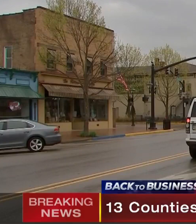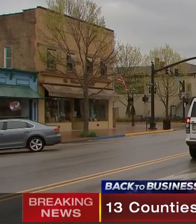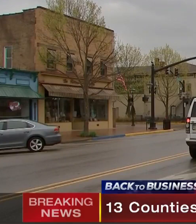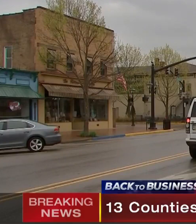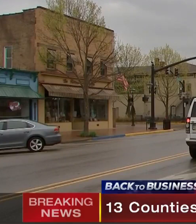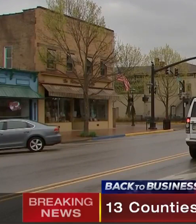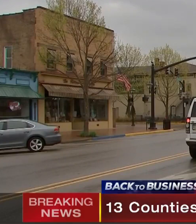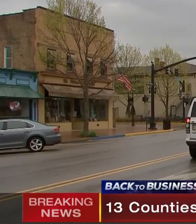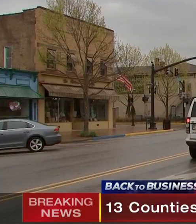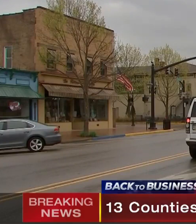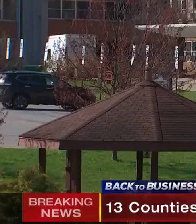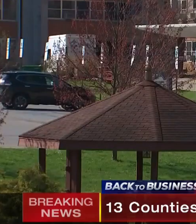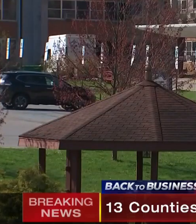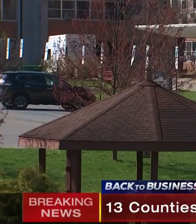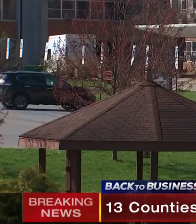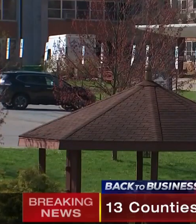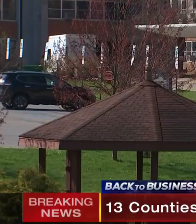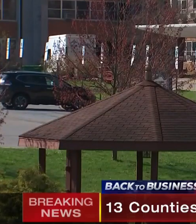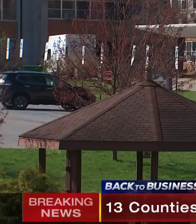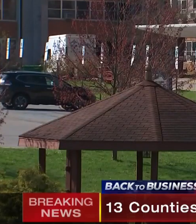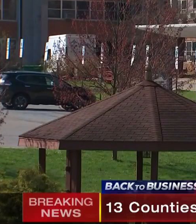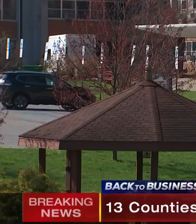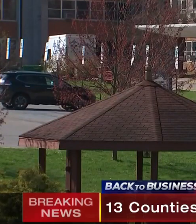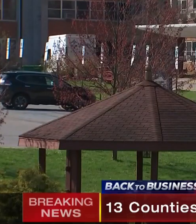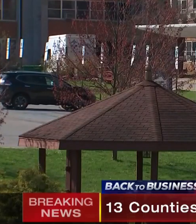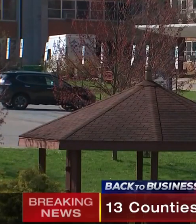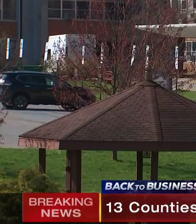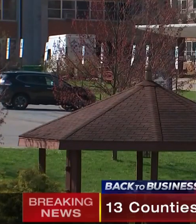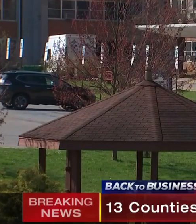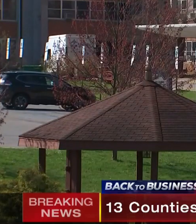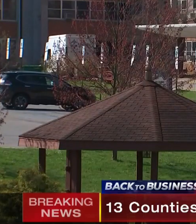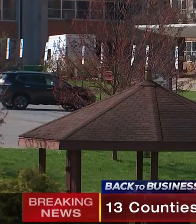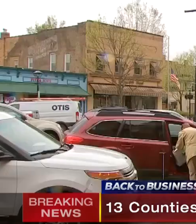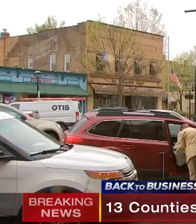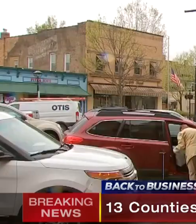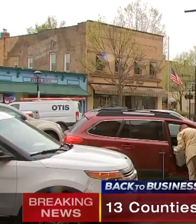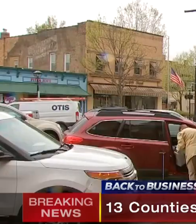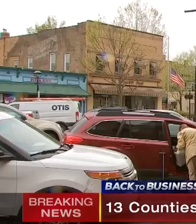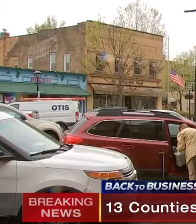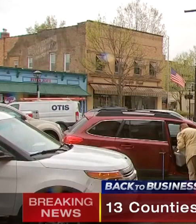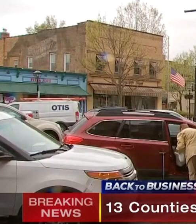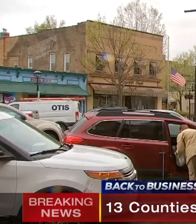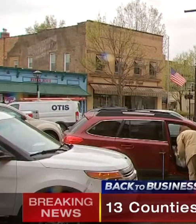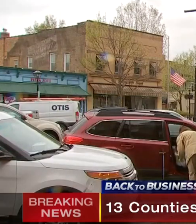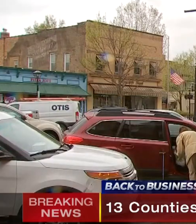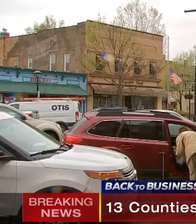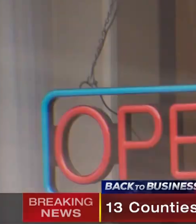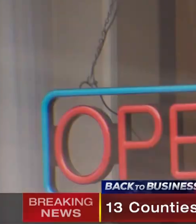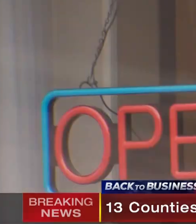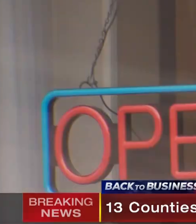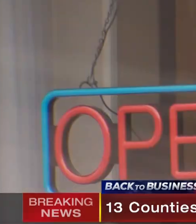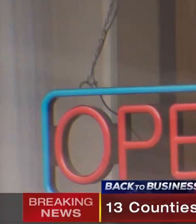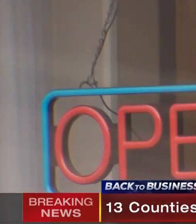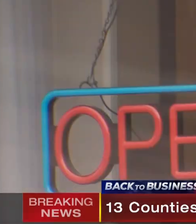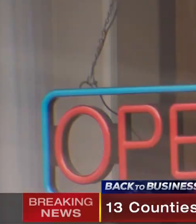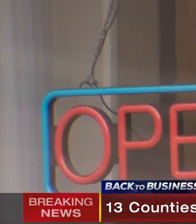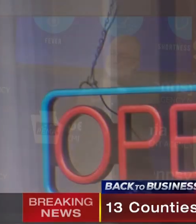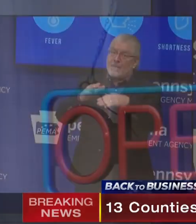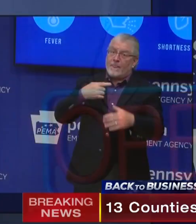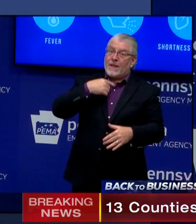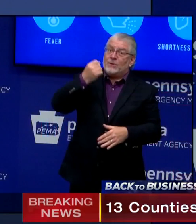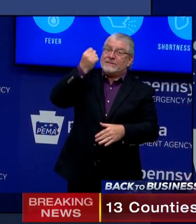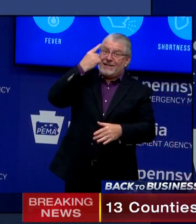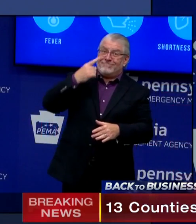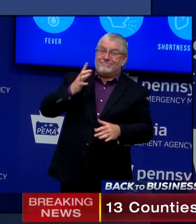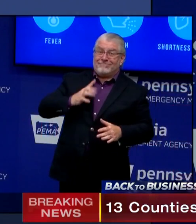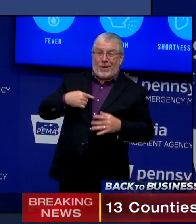left off the list, likely because of a high number of nursing home cases. But officials there suggested businesses may reopen anyway. The governor urged them not to